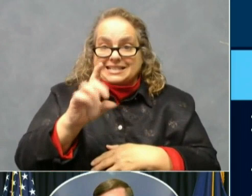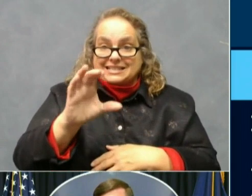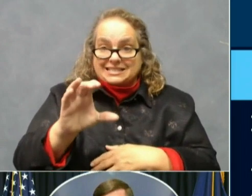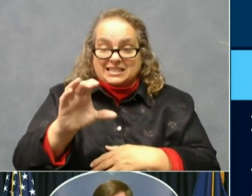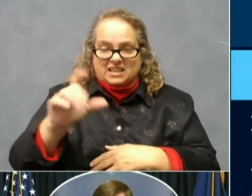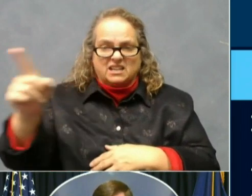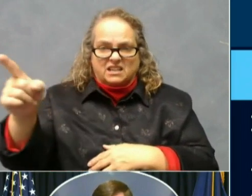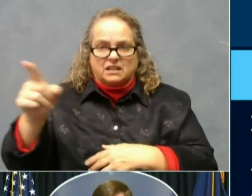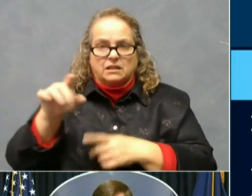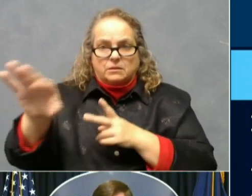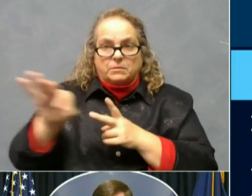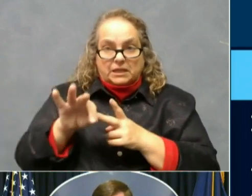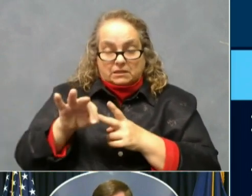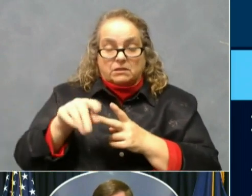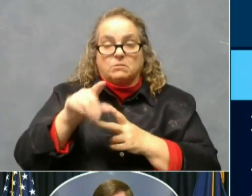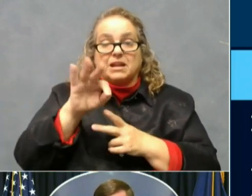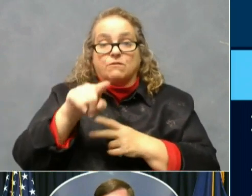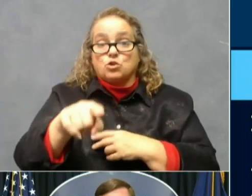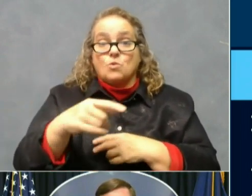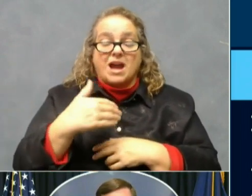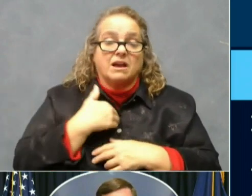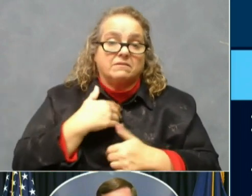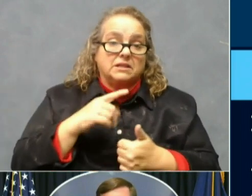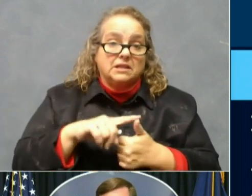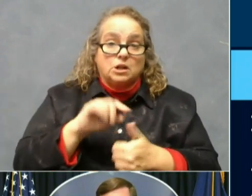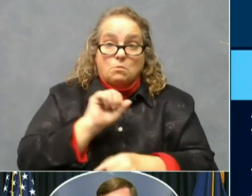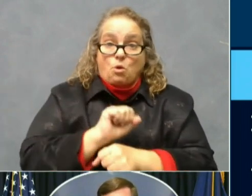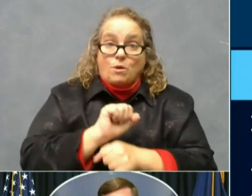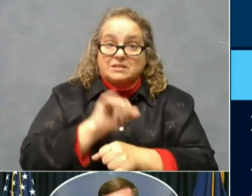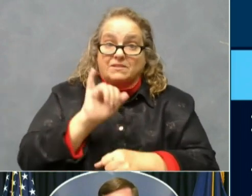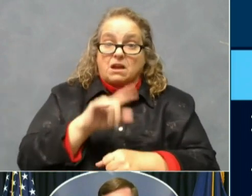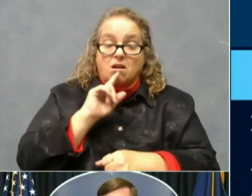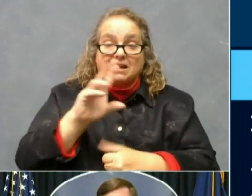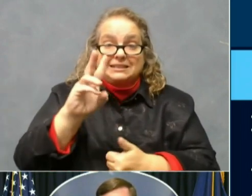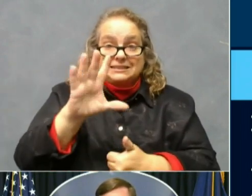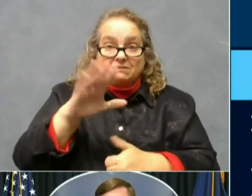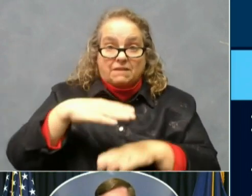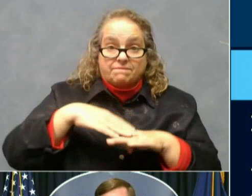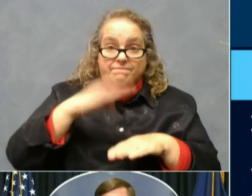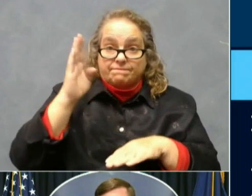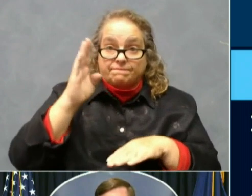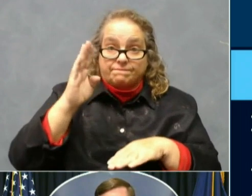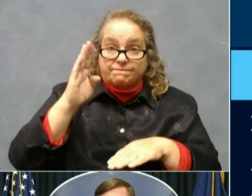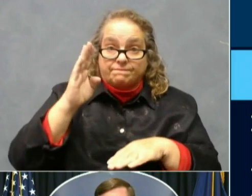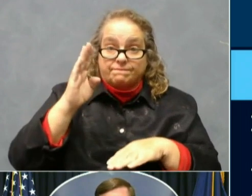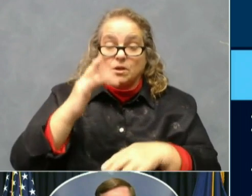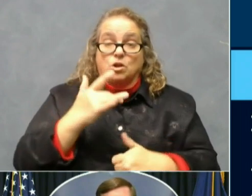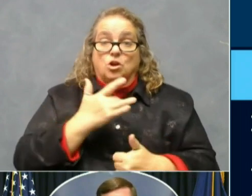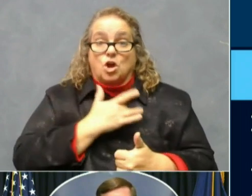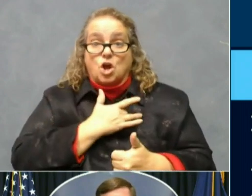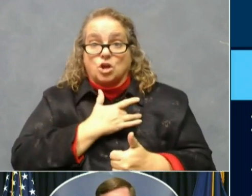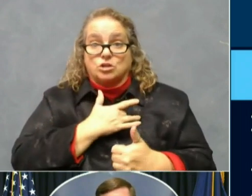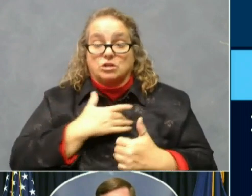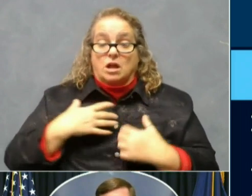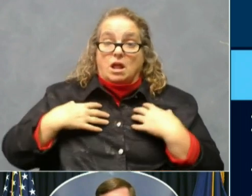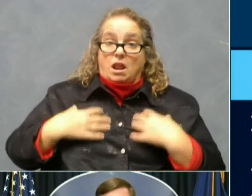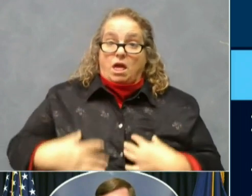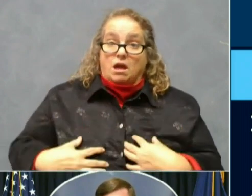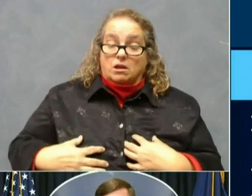But if you have employees that are 65 and older, that have heart, lung, or kidney